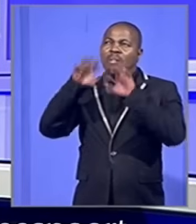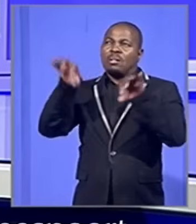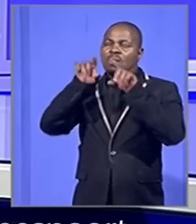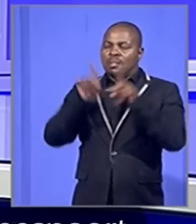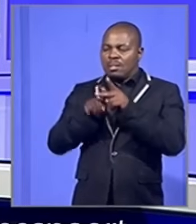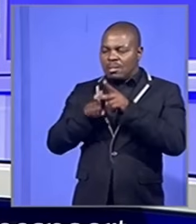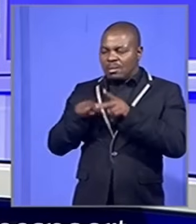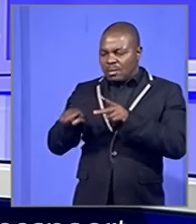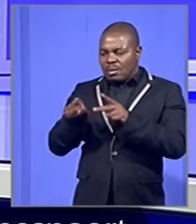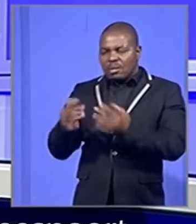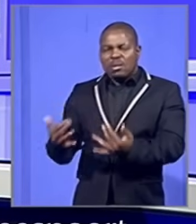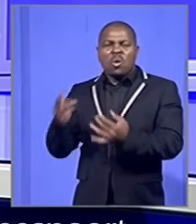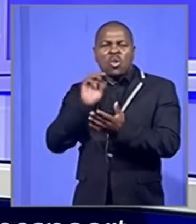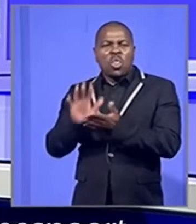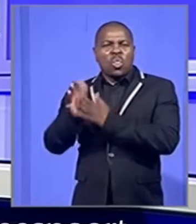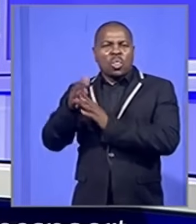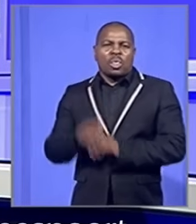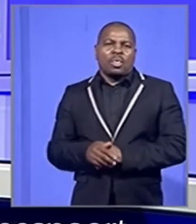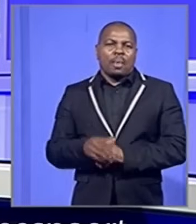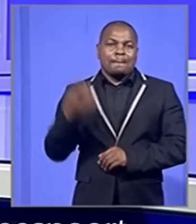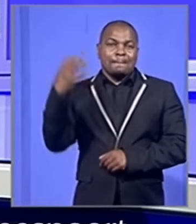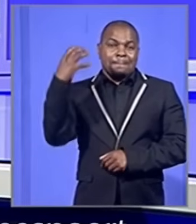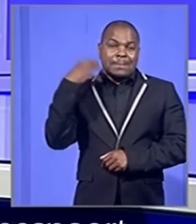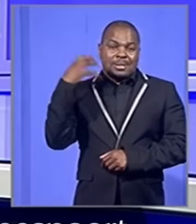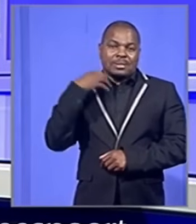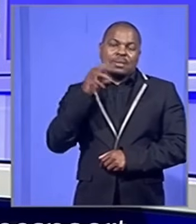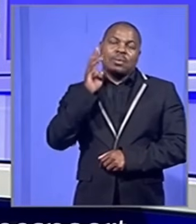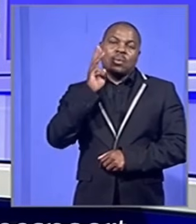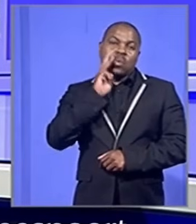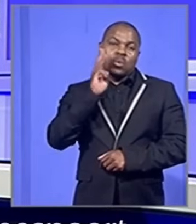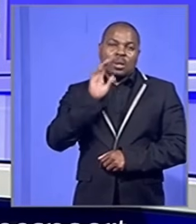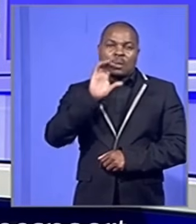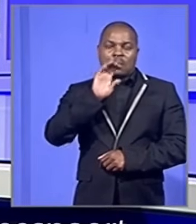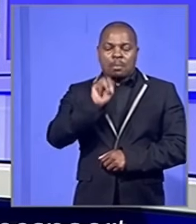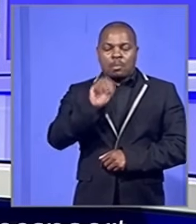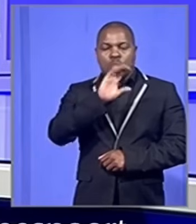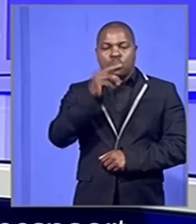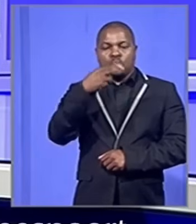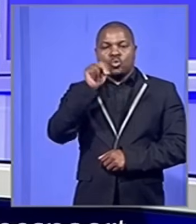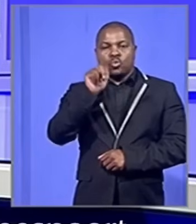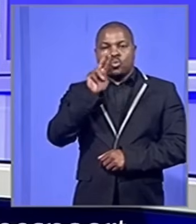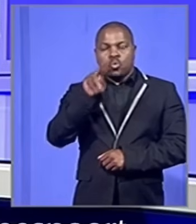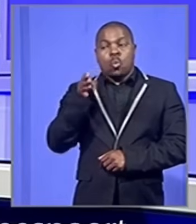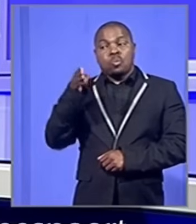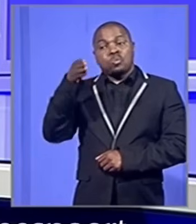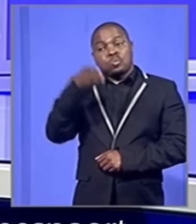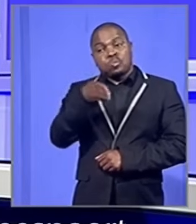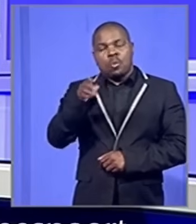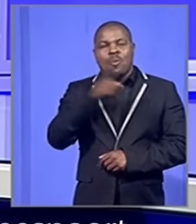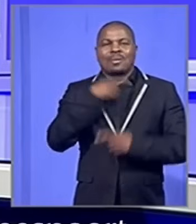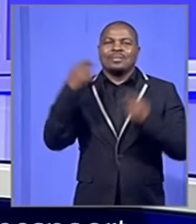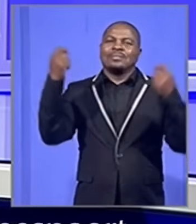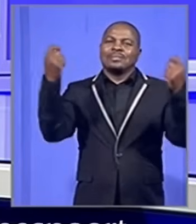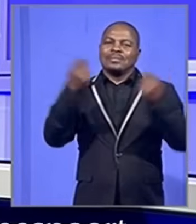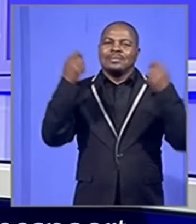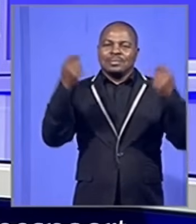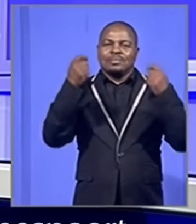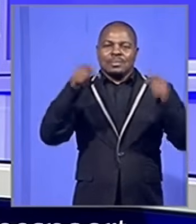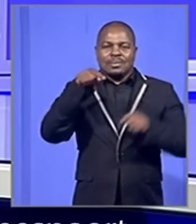letamo. Tona ya metse le kelela tšhila Senzo Mchunu yo a bego a le ka Harties go keteka go hlongwa ga mengwaga